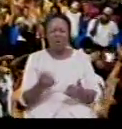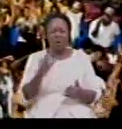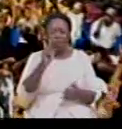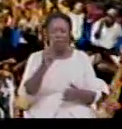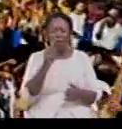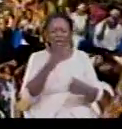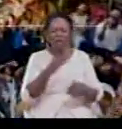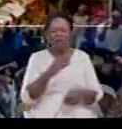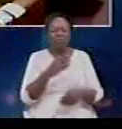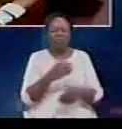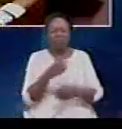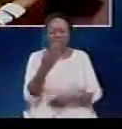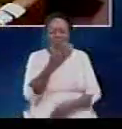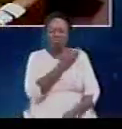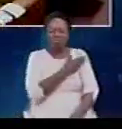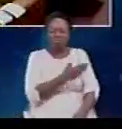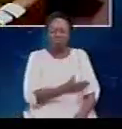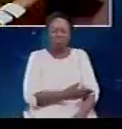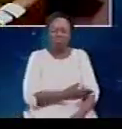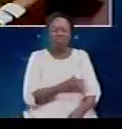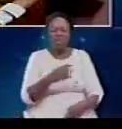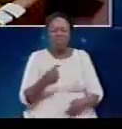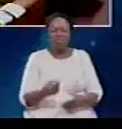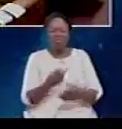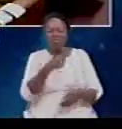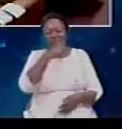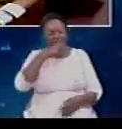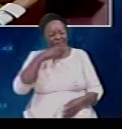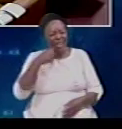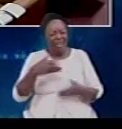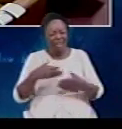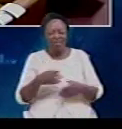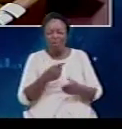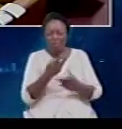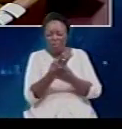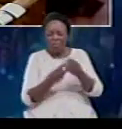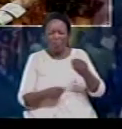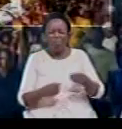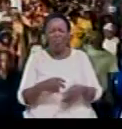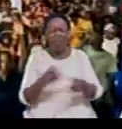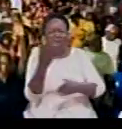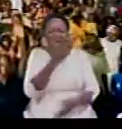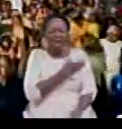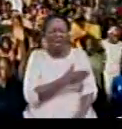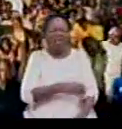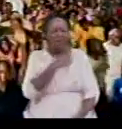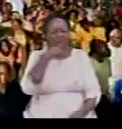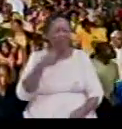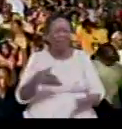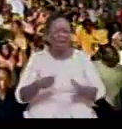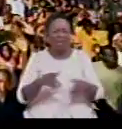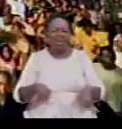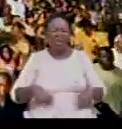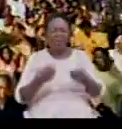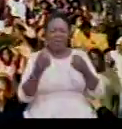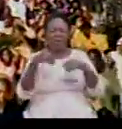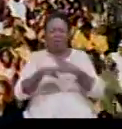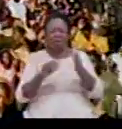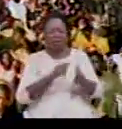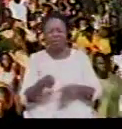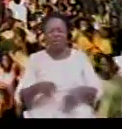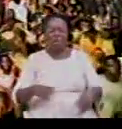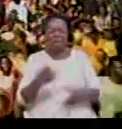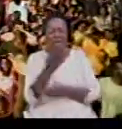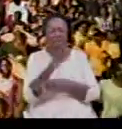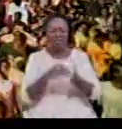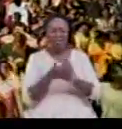or both hands withered, let life come into those hands in Jesus' name. And those who